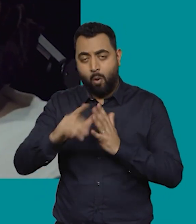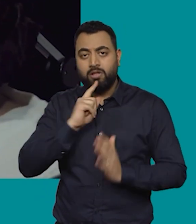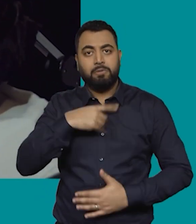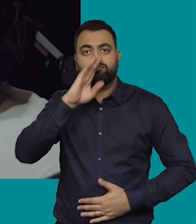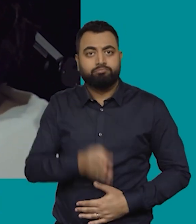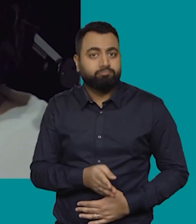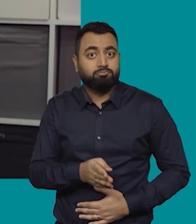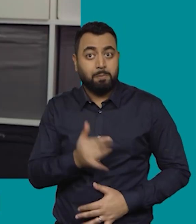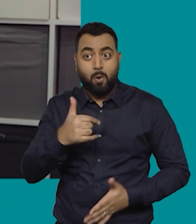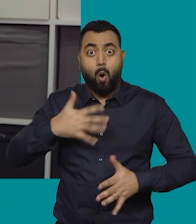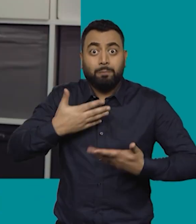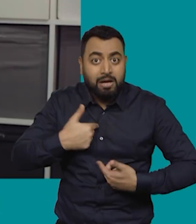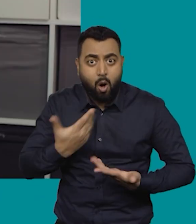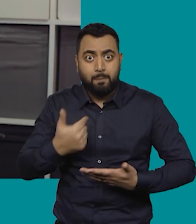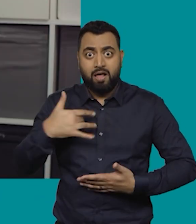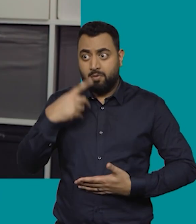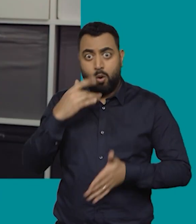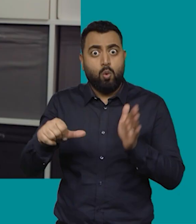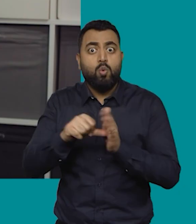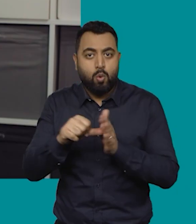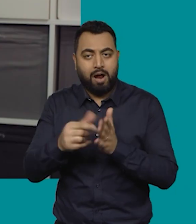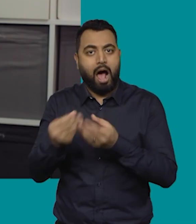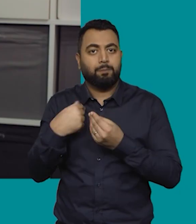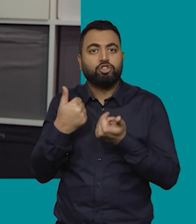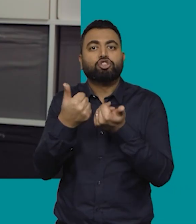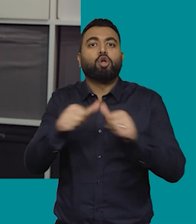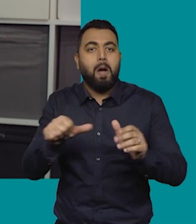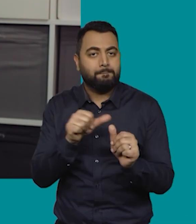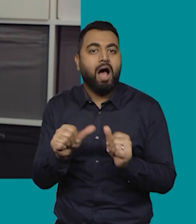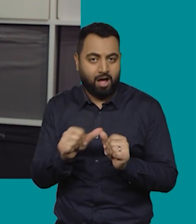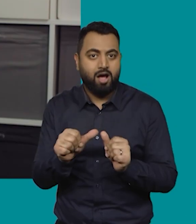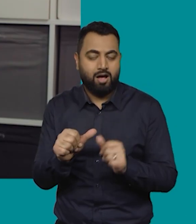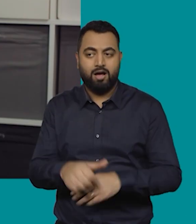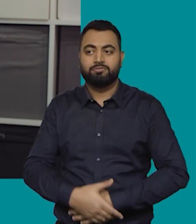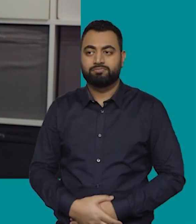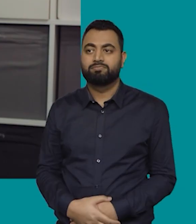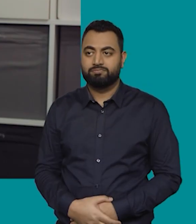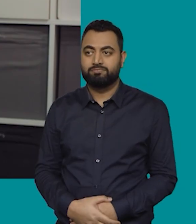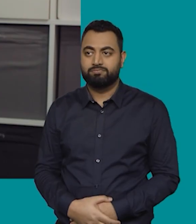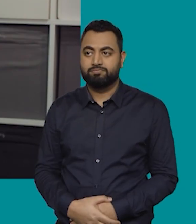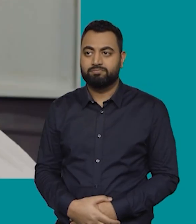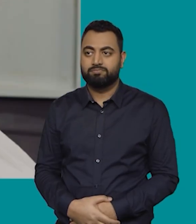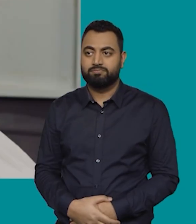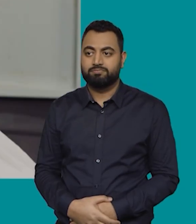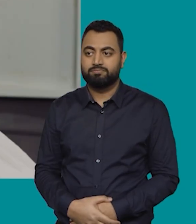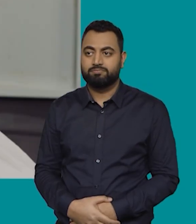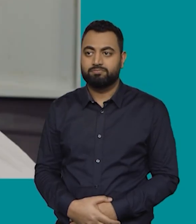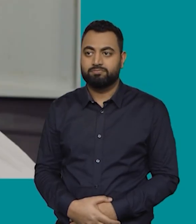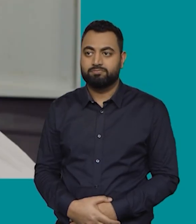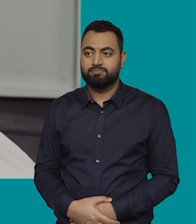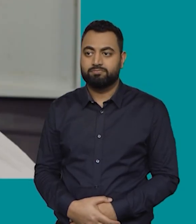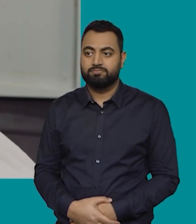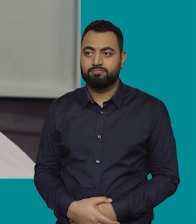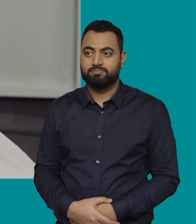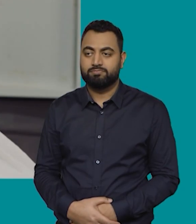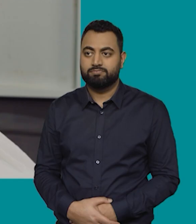really important, and make sure your PAs know, please tell me, even if you think it might upset me or might make my life difficult, you have to tell me so then